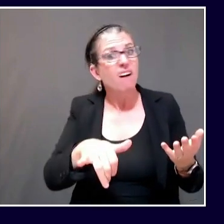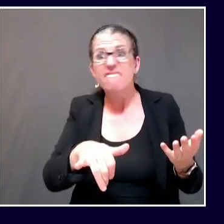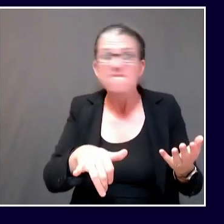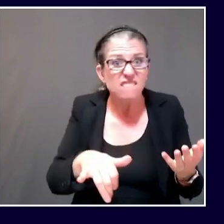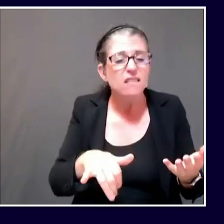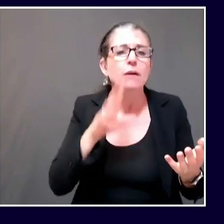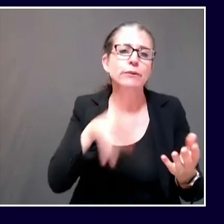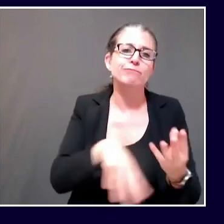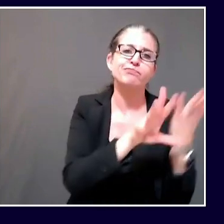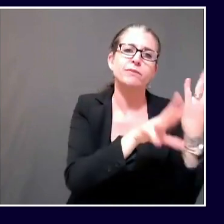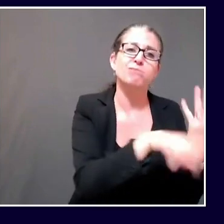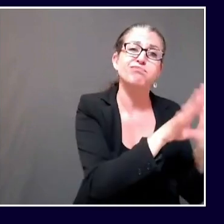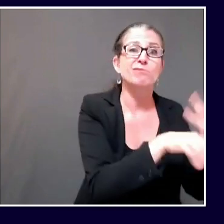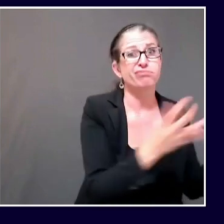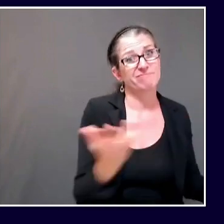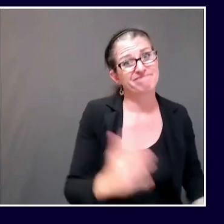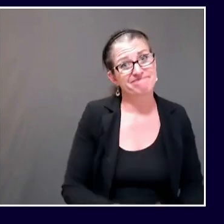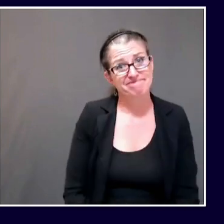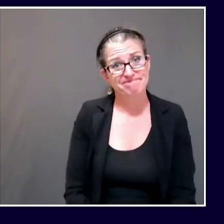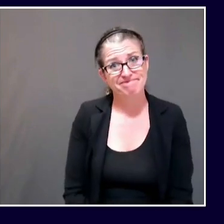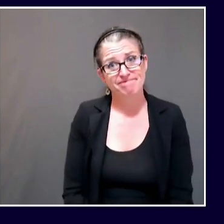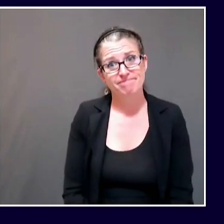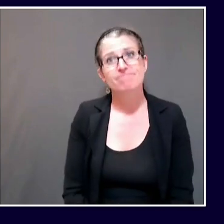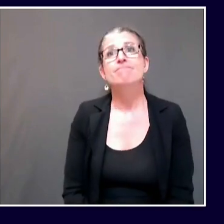I'm going to turn now to Charlie at the BDN.